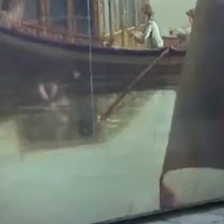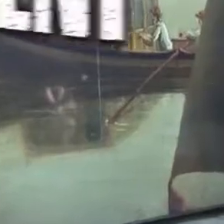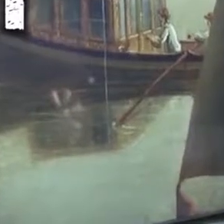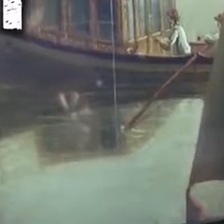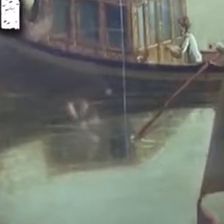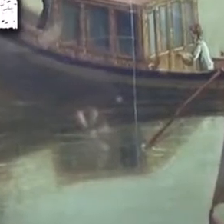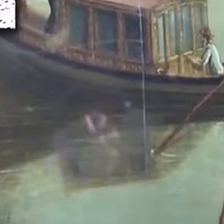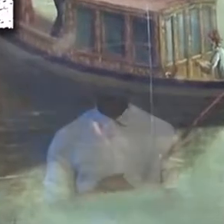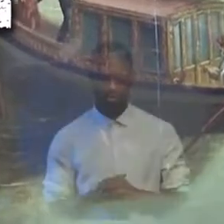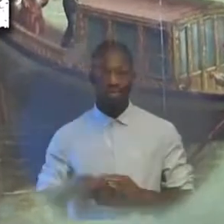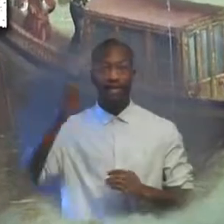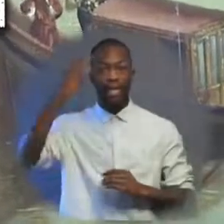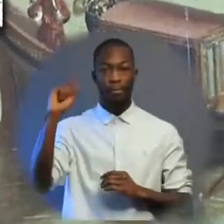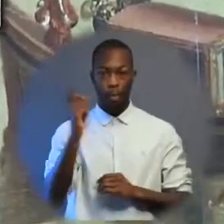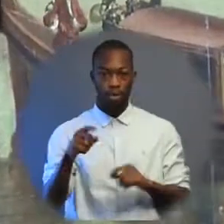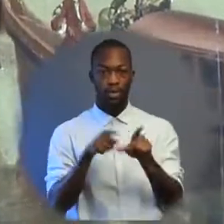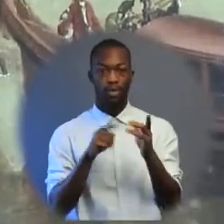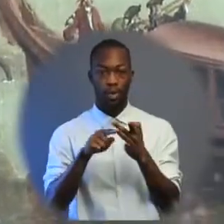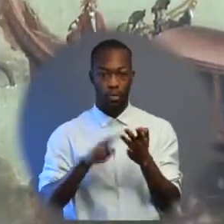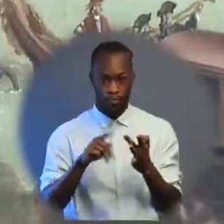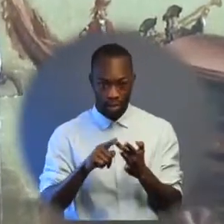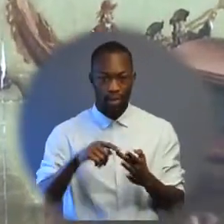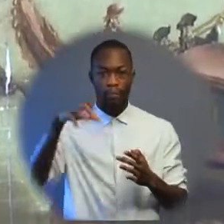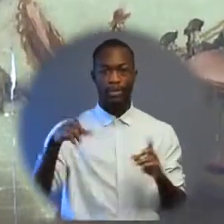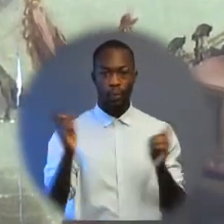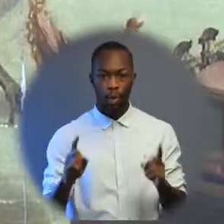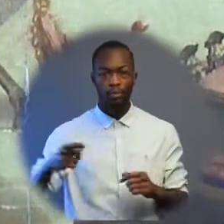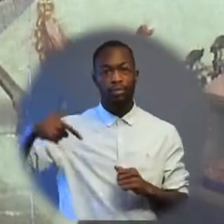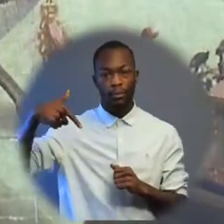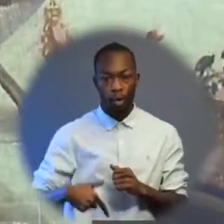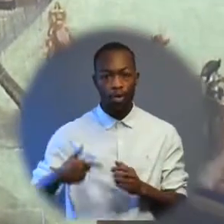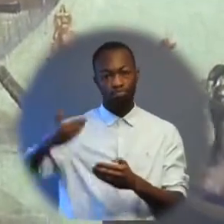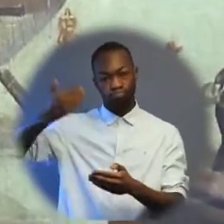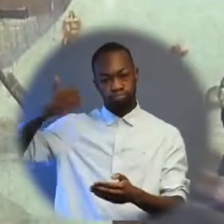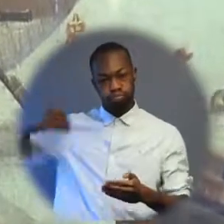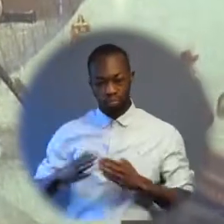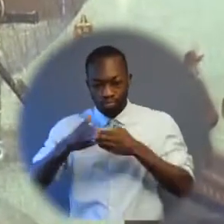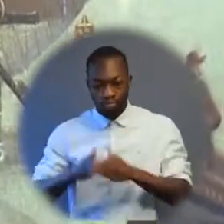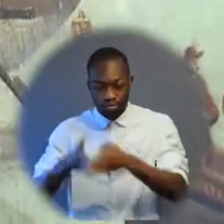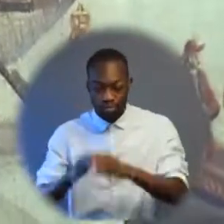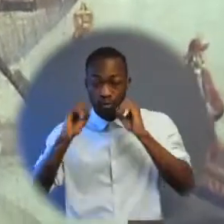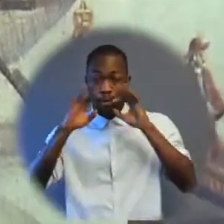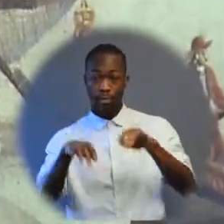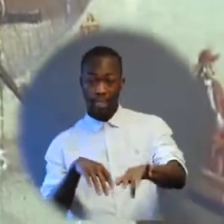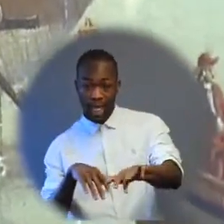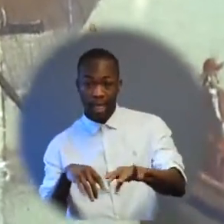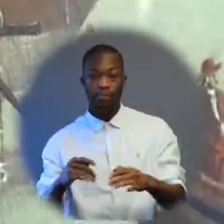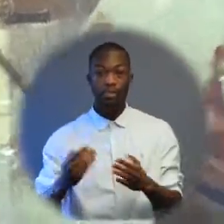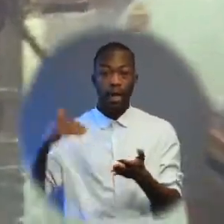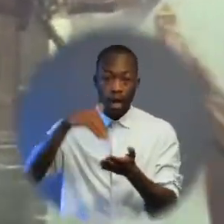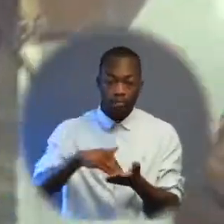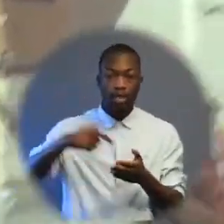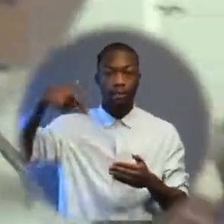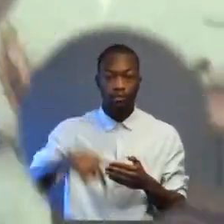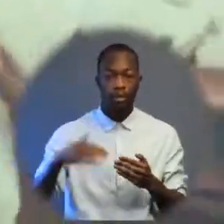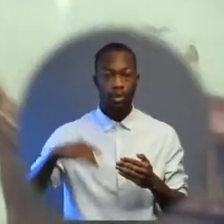My name is Yomi, and this is Deptford, London, SE8. It's part of the London Borough of Lewisham, and once upon a time, it was